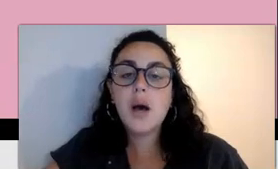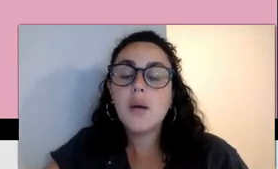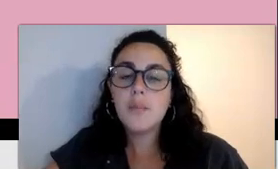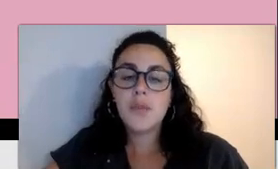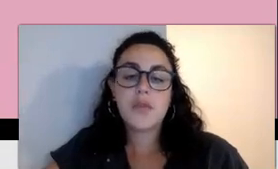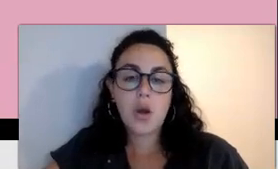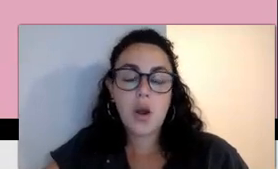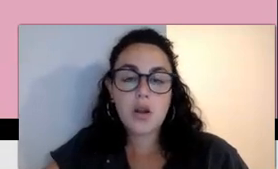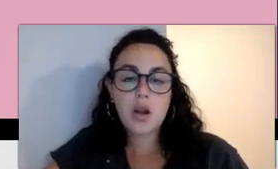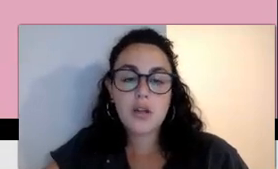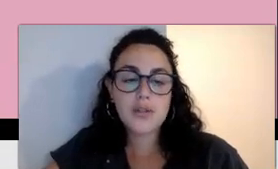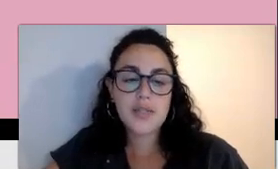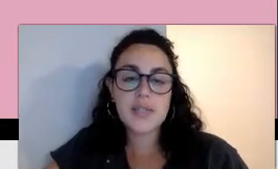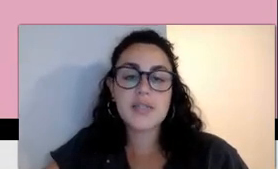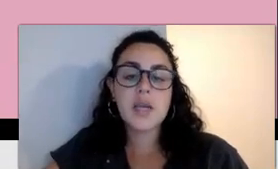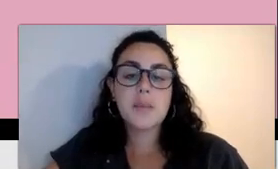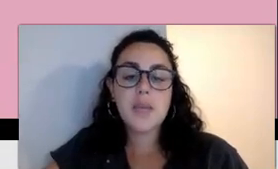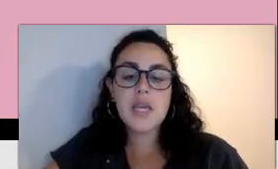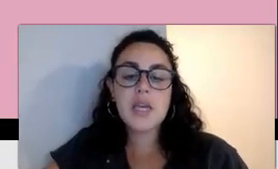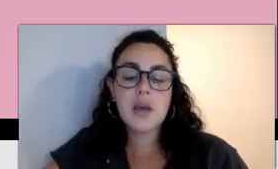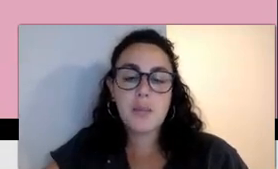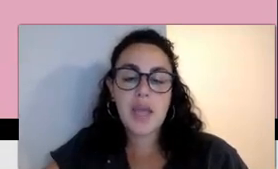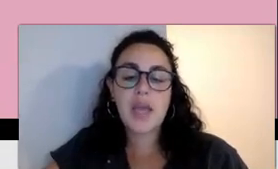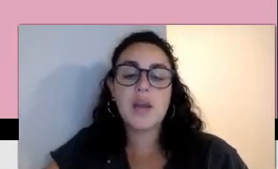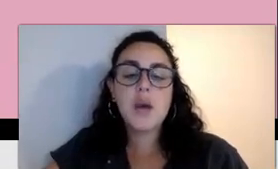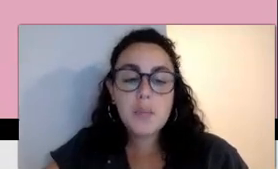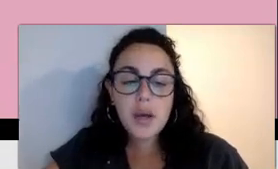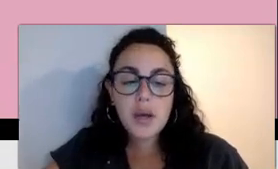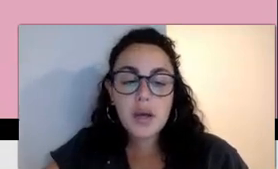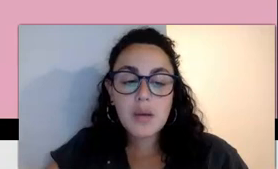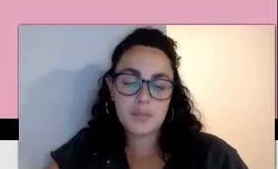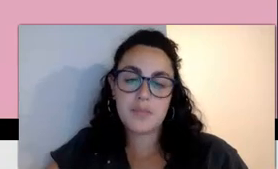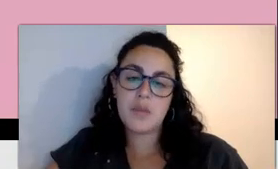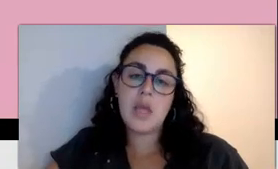P. So our card goes like this. P, pan, P.